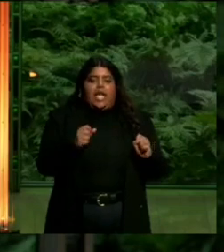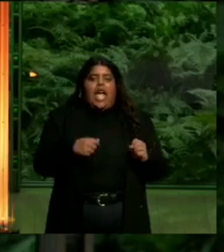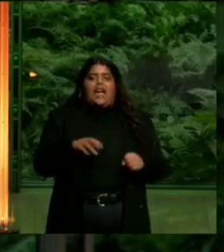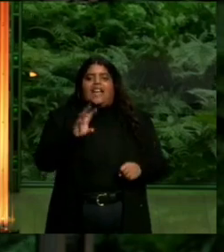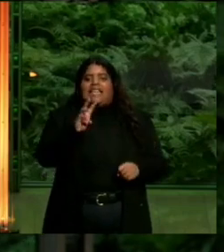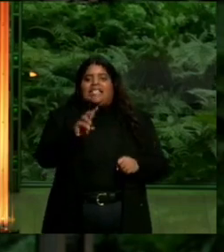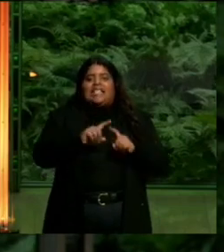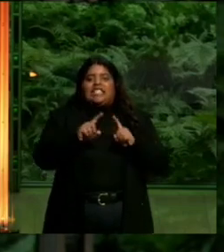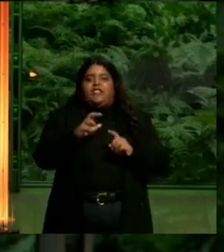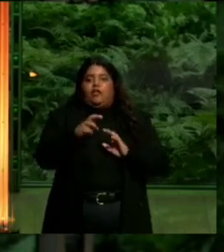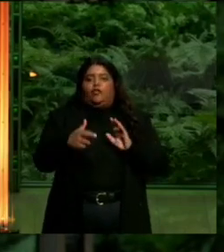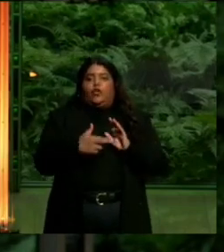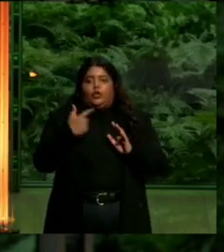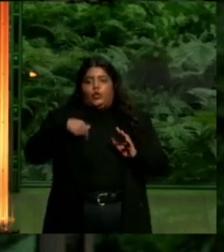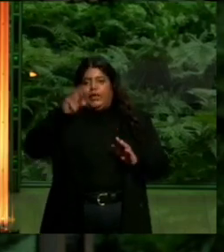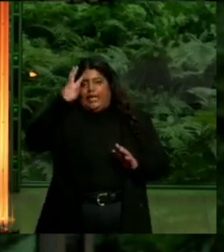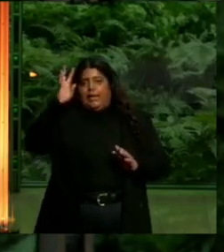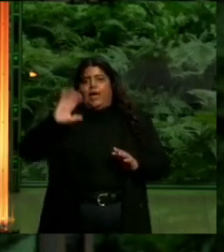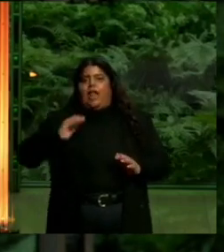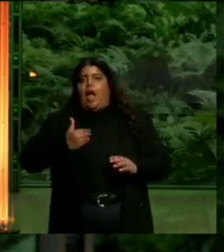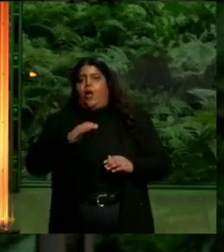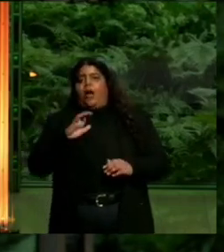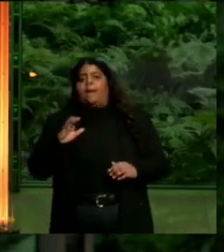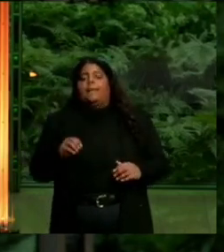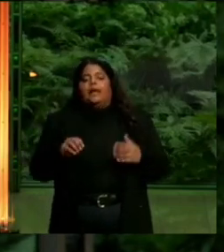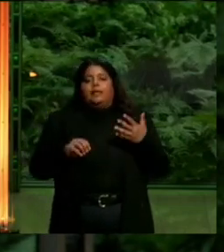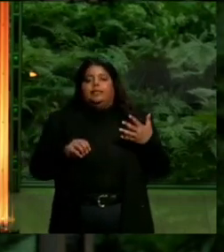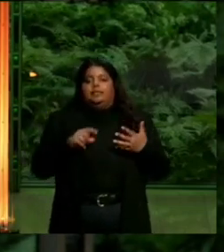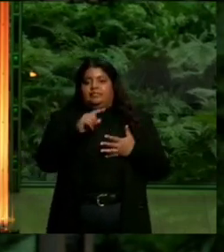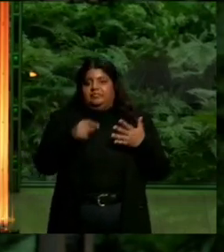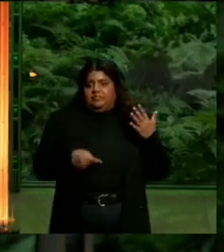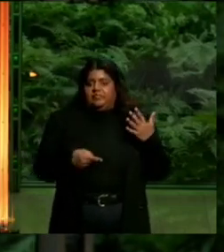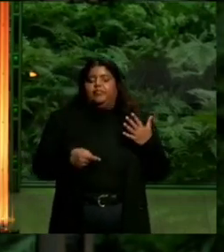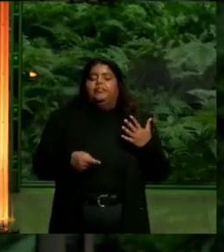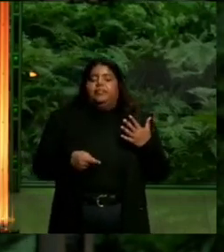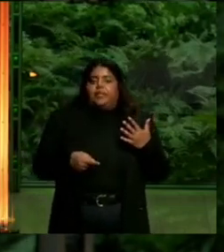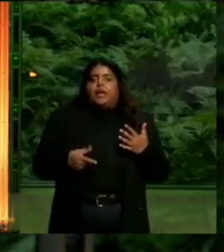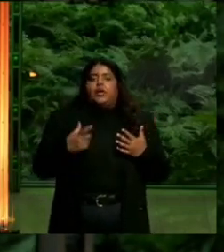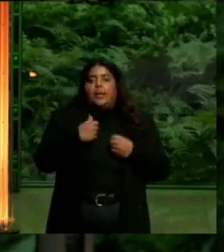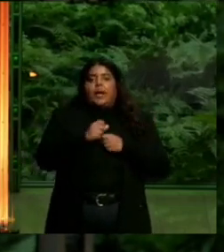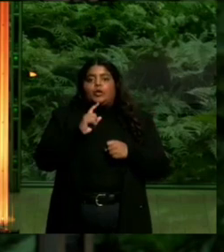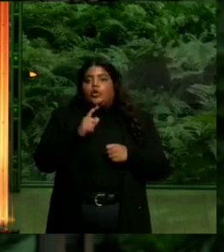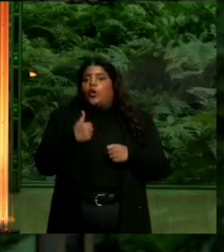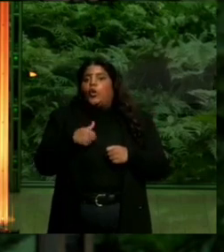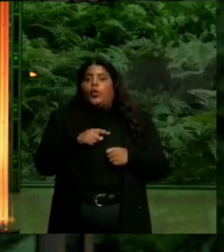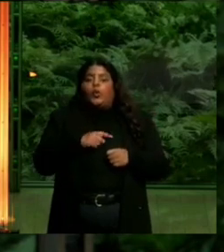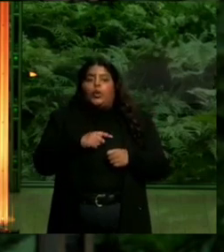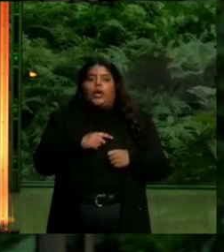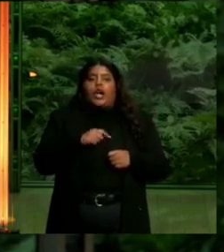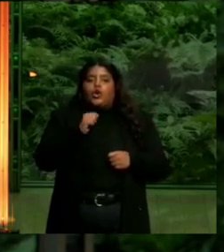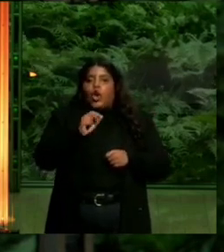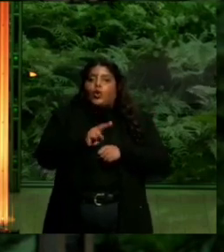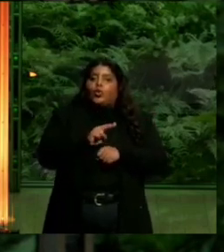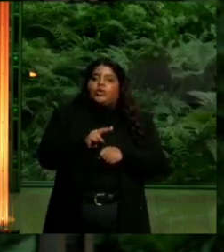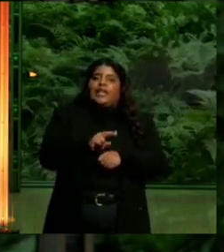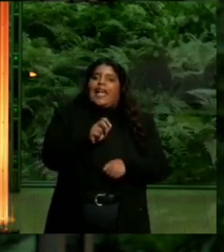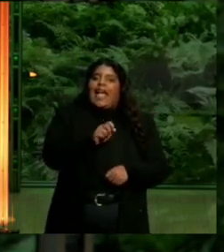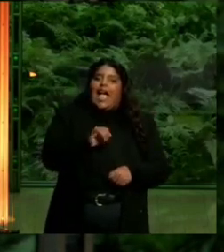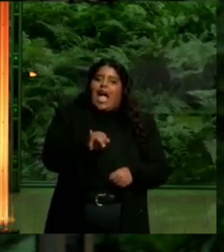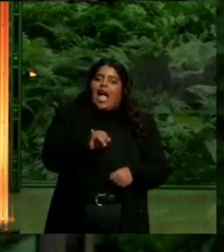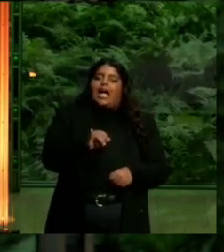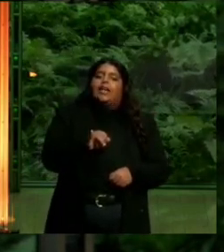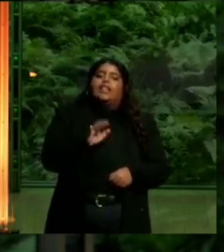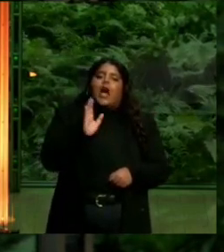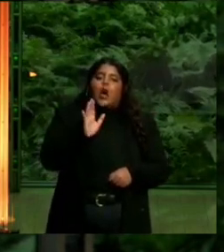rules we came up with at our company that made sure that we were not going to use AI in a way that